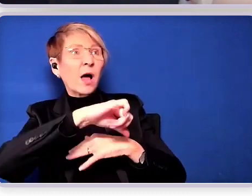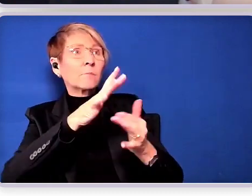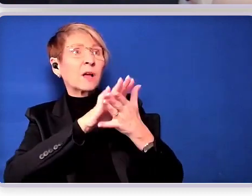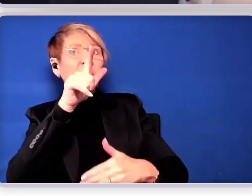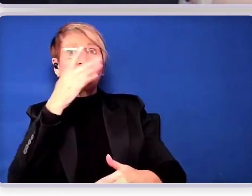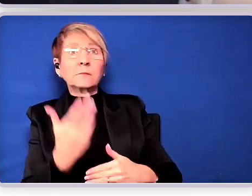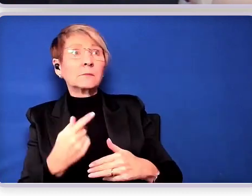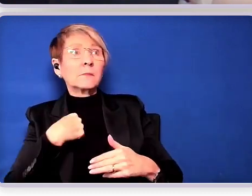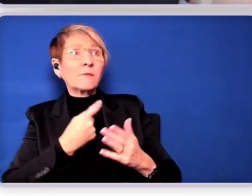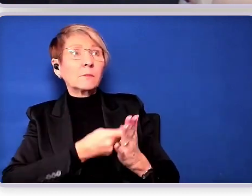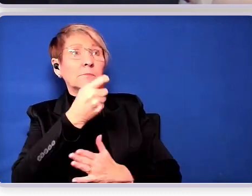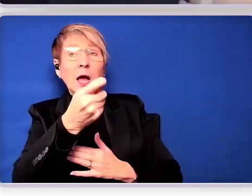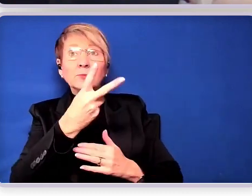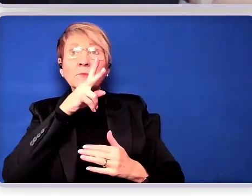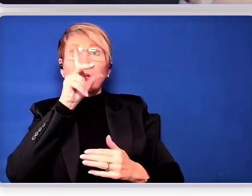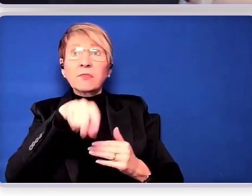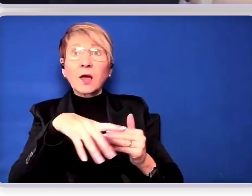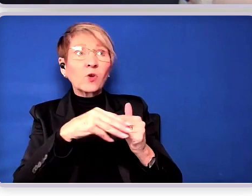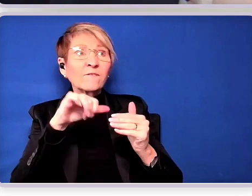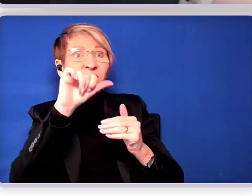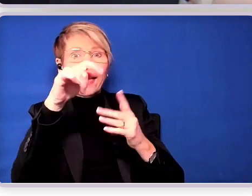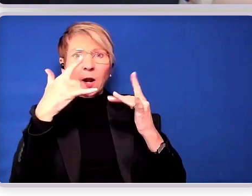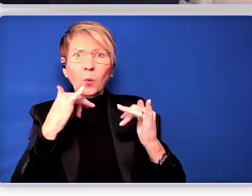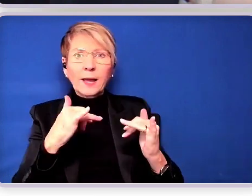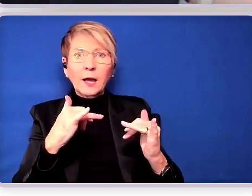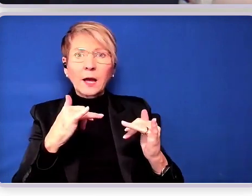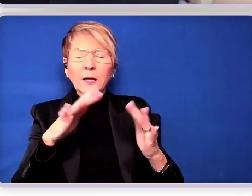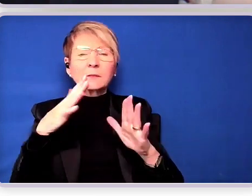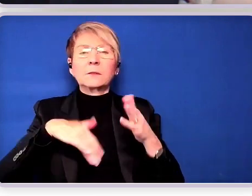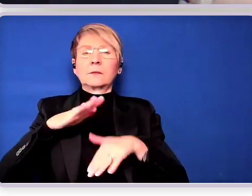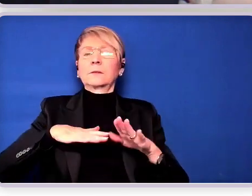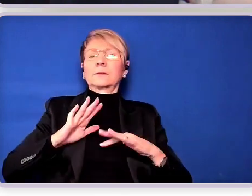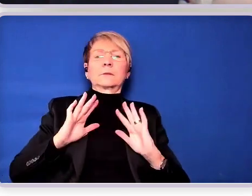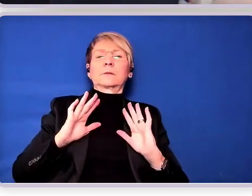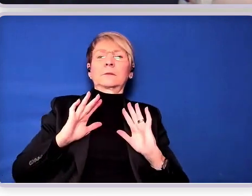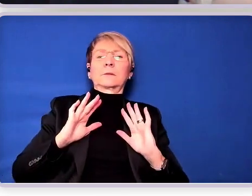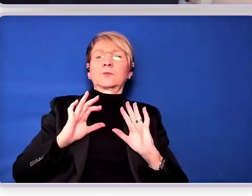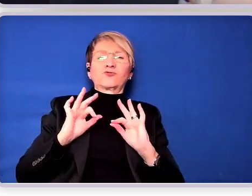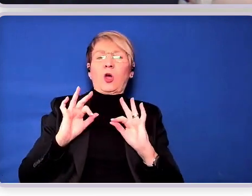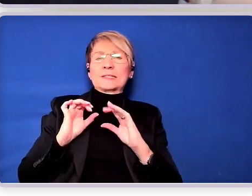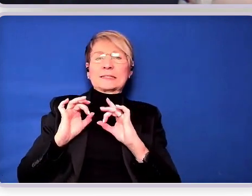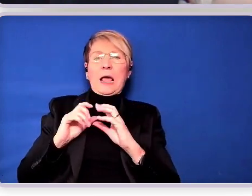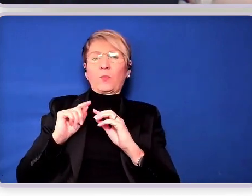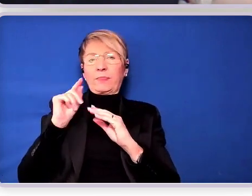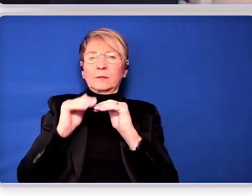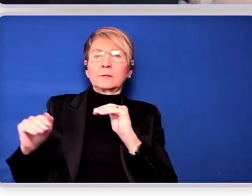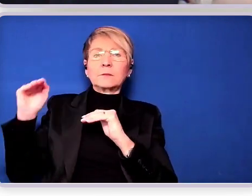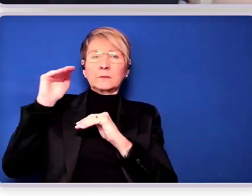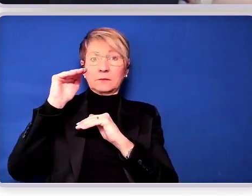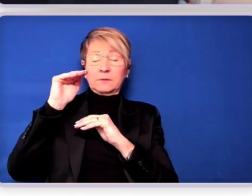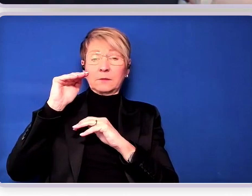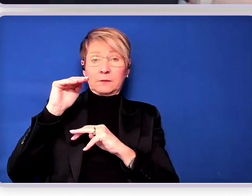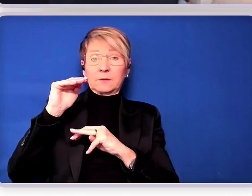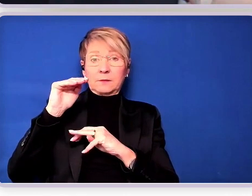$200,000, you don't start there. But having said this, just to get it a bit